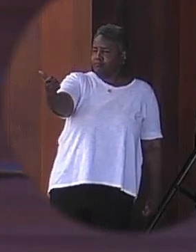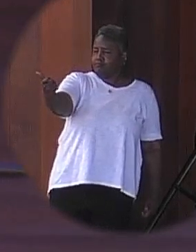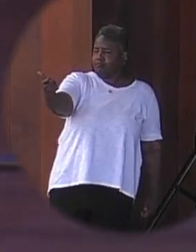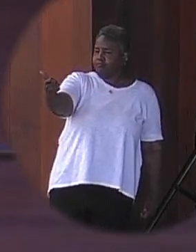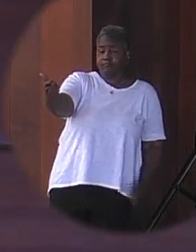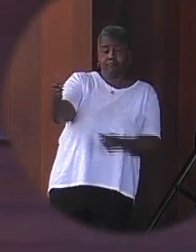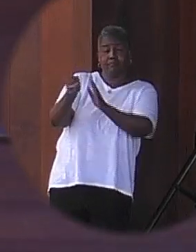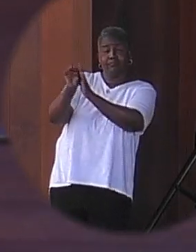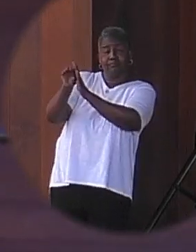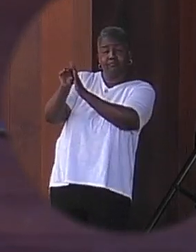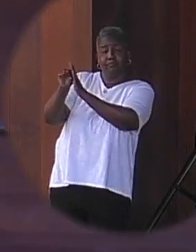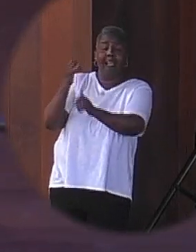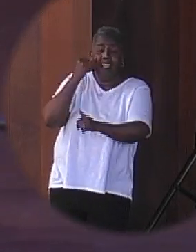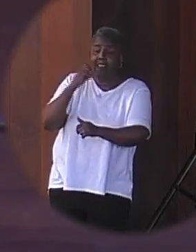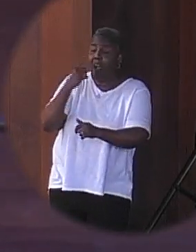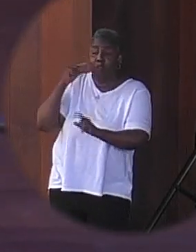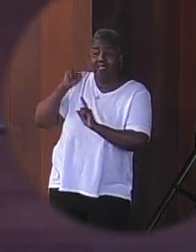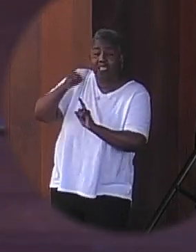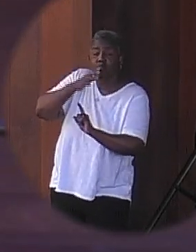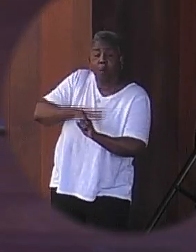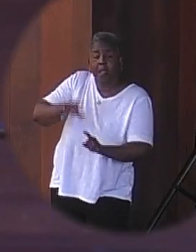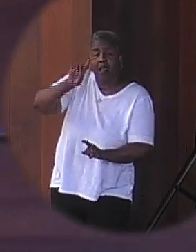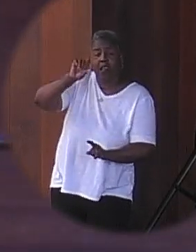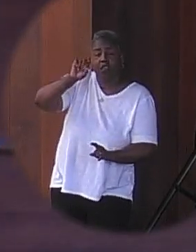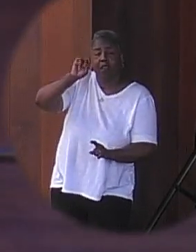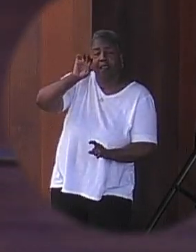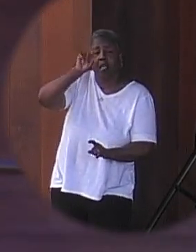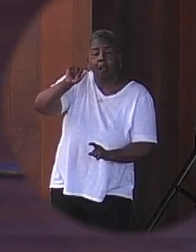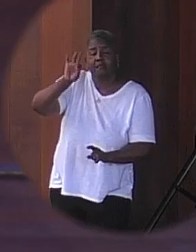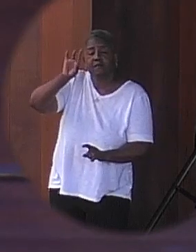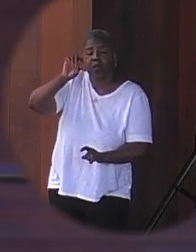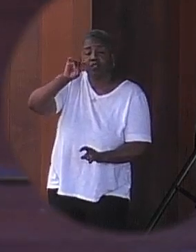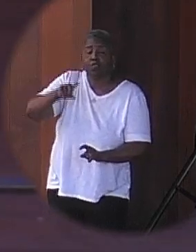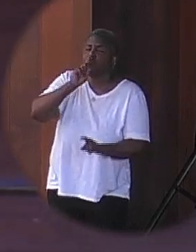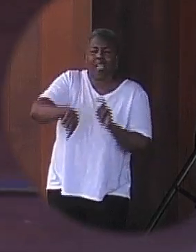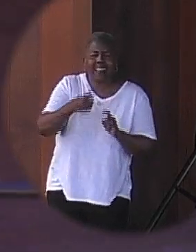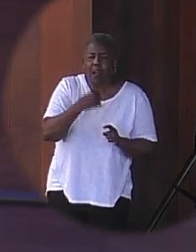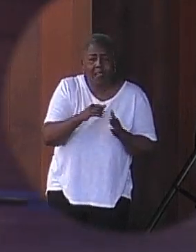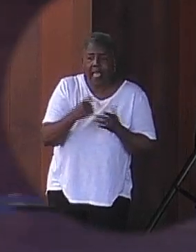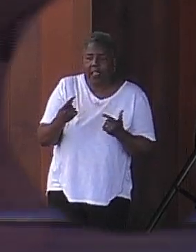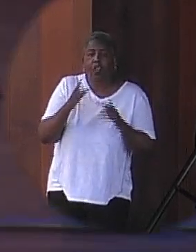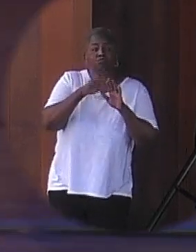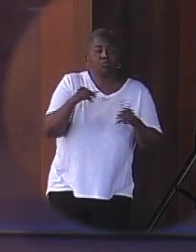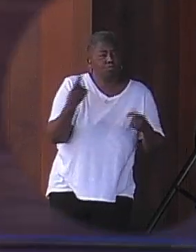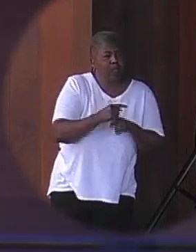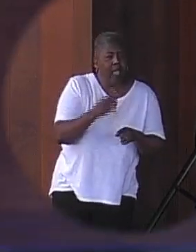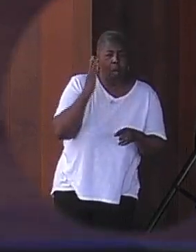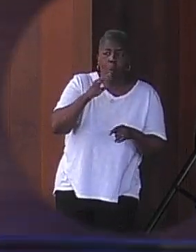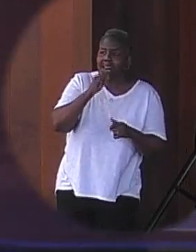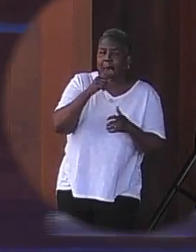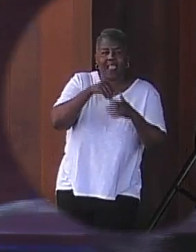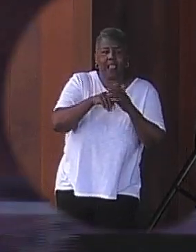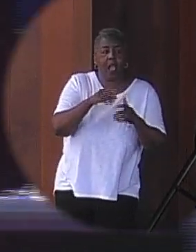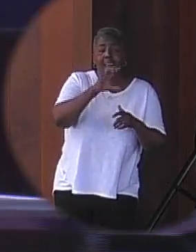had it not been for Darnella Frazier, you cannot tell me that Derek Chauvin would not be in